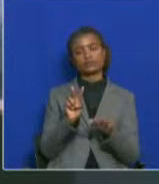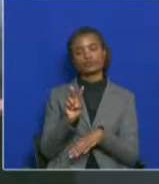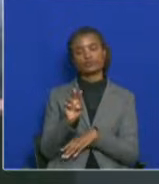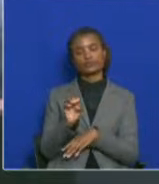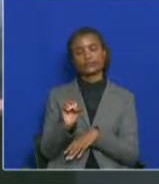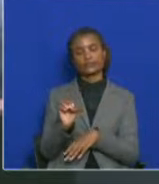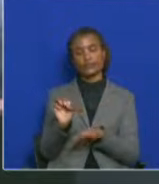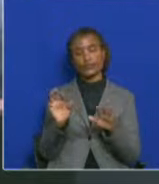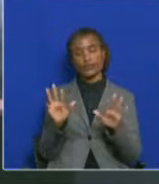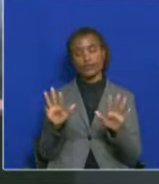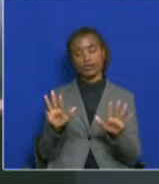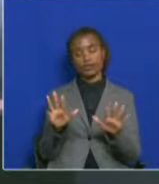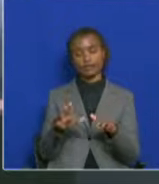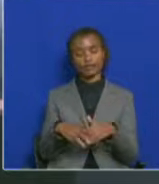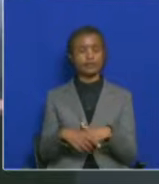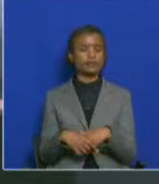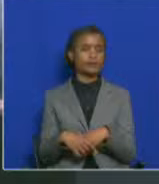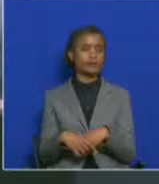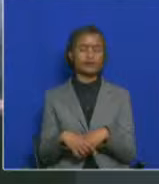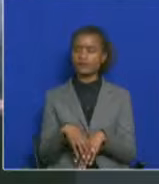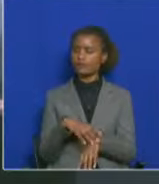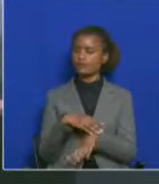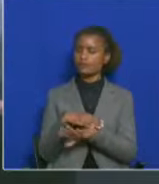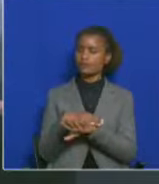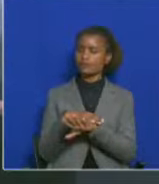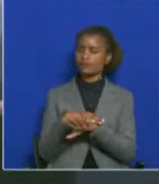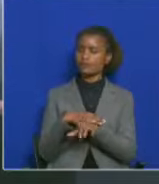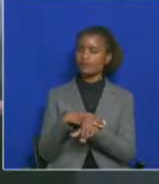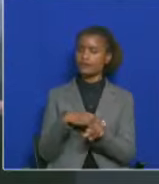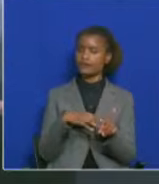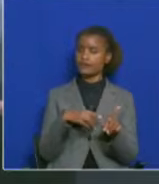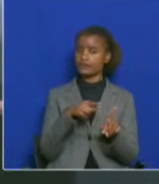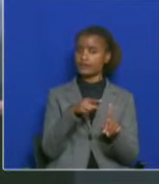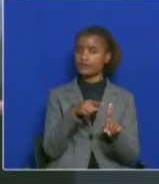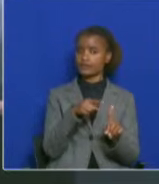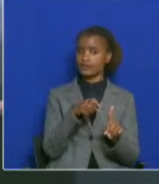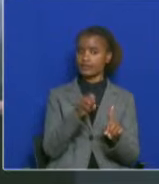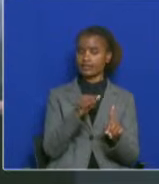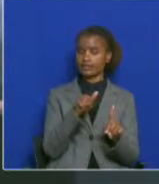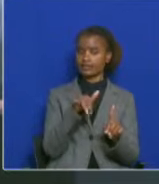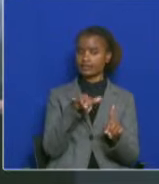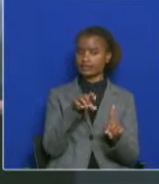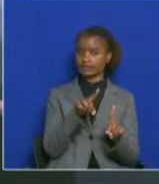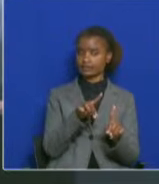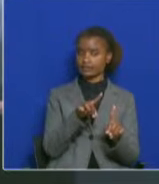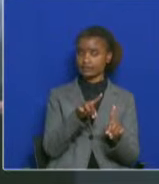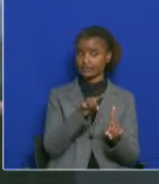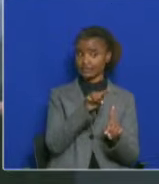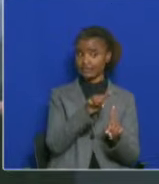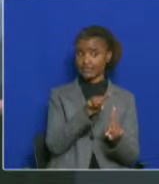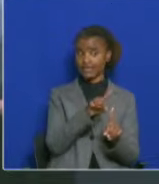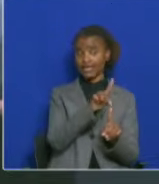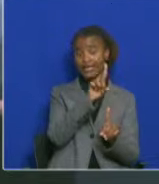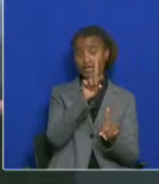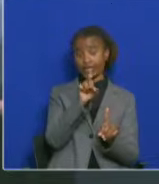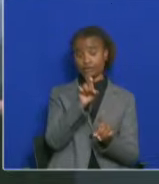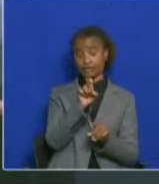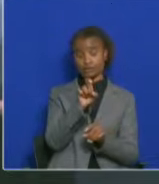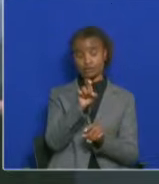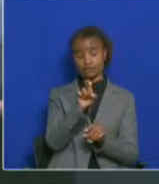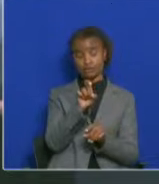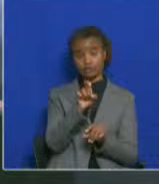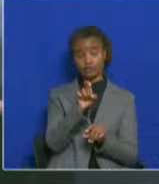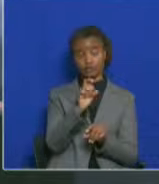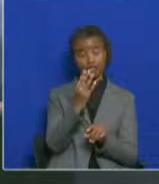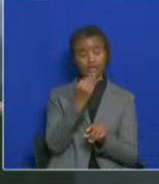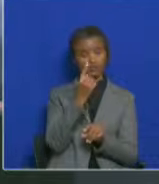Is Mr. Syed asking himself questions and then answering himself? Because those chats don't make sense to me. If you